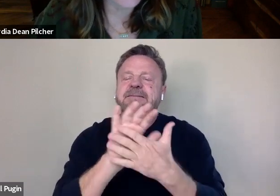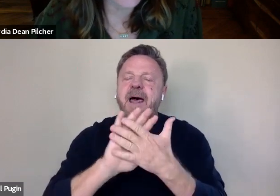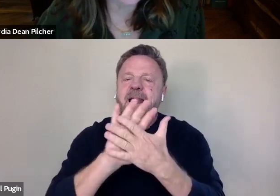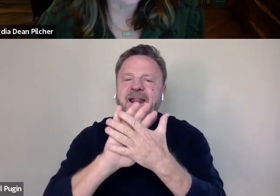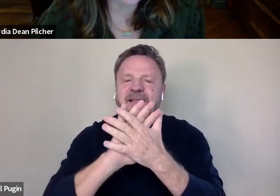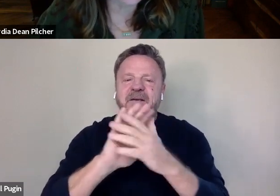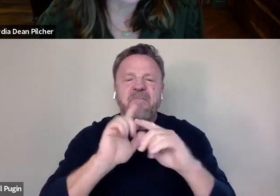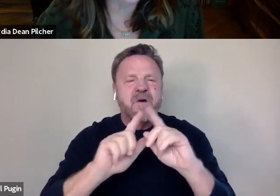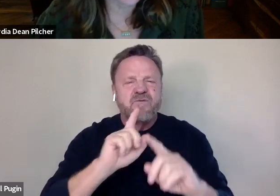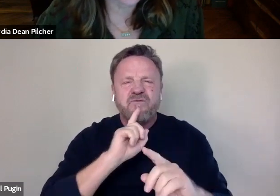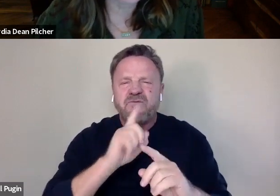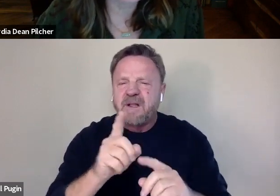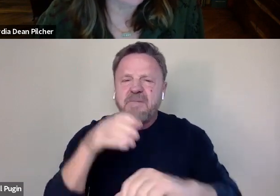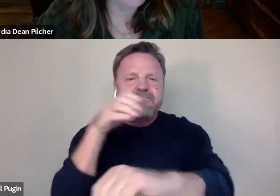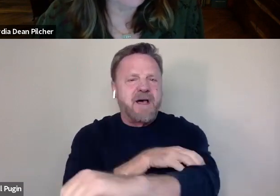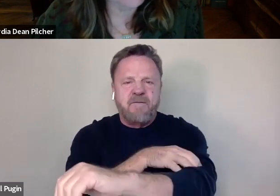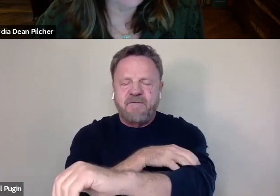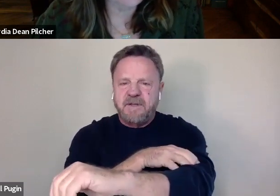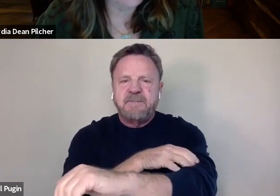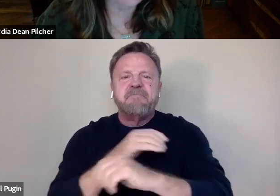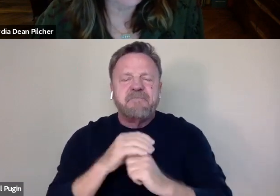but pack a punch. And